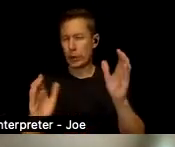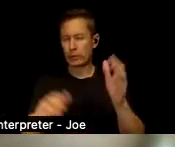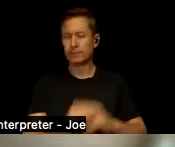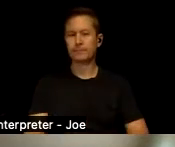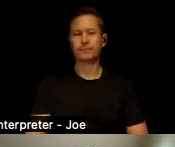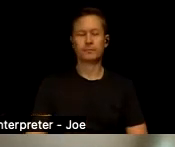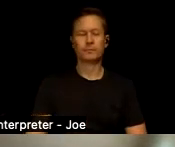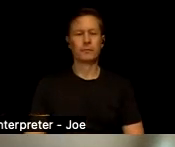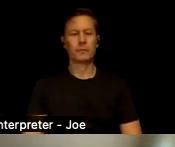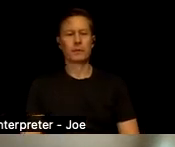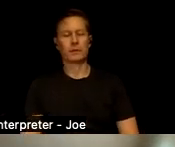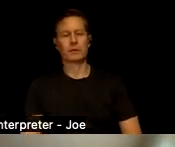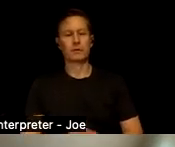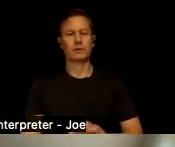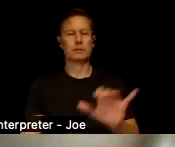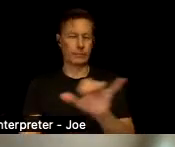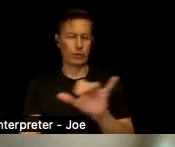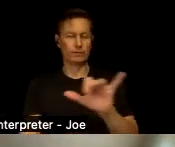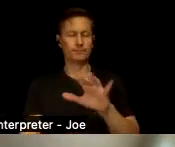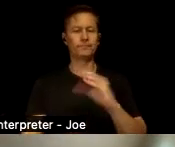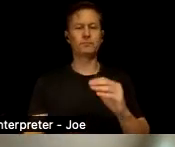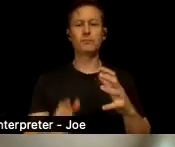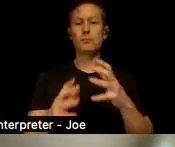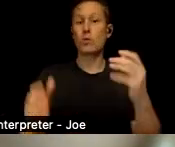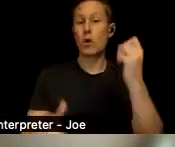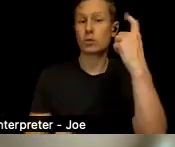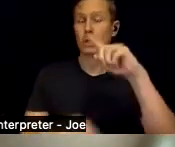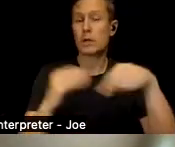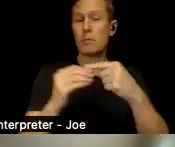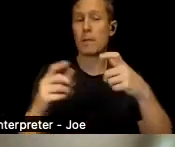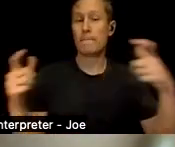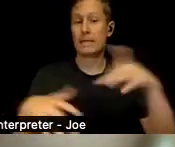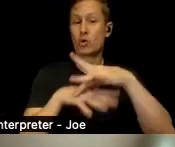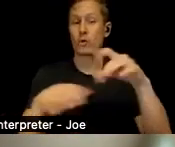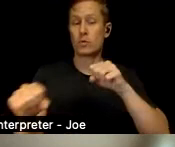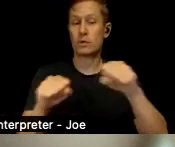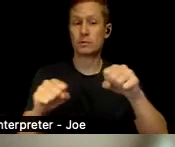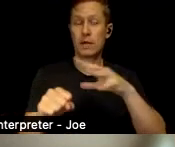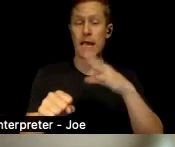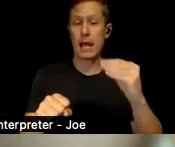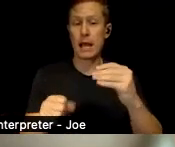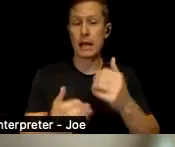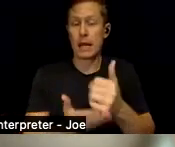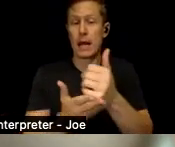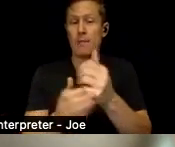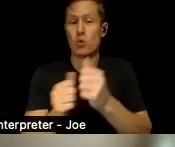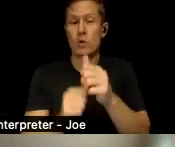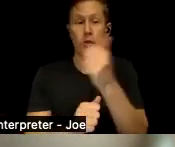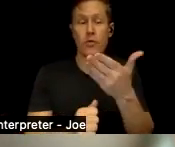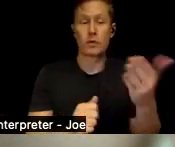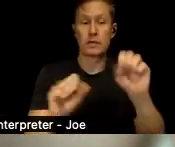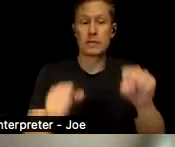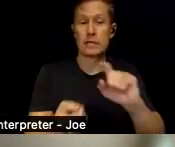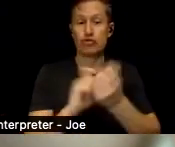us, it's called INSAR, give us a lot of insight into big earthquakes, as shown here, but also to other things that change the shape of the